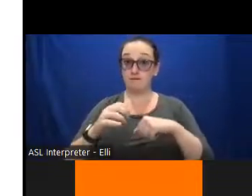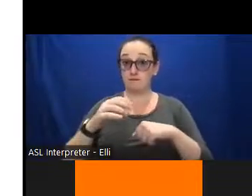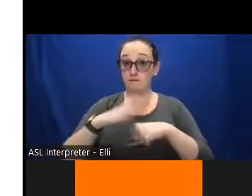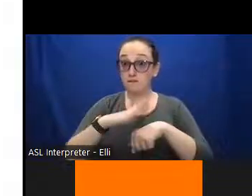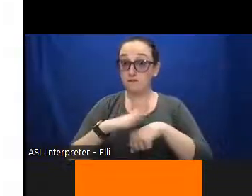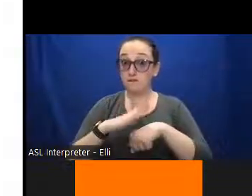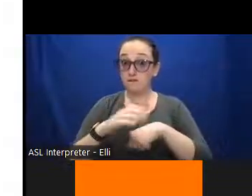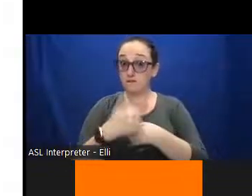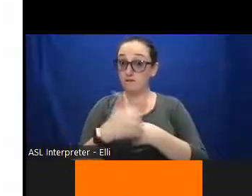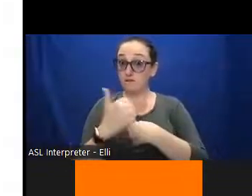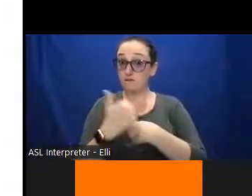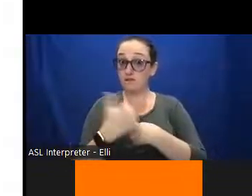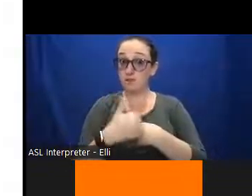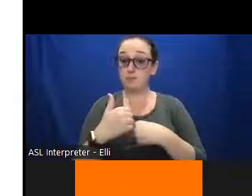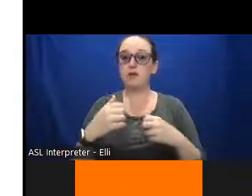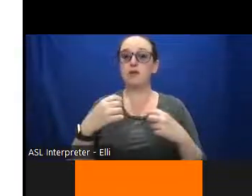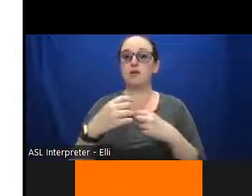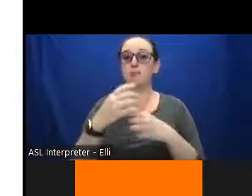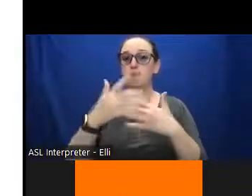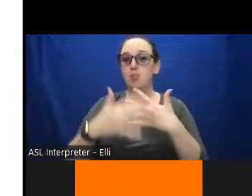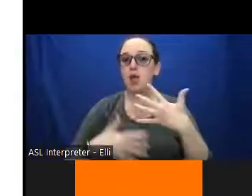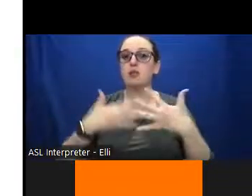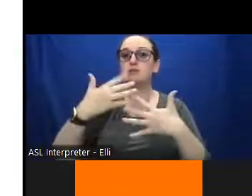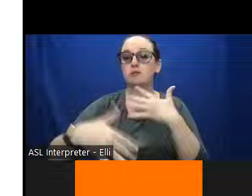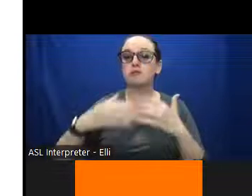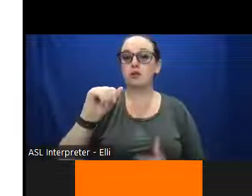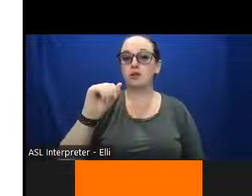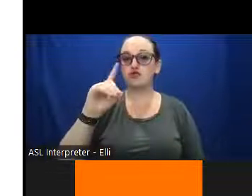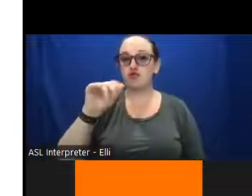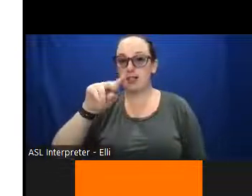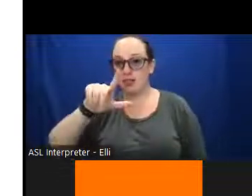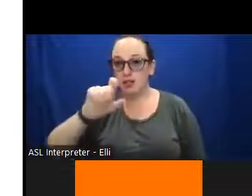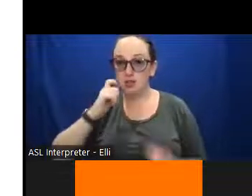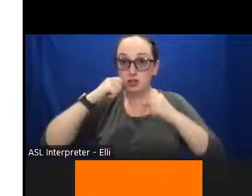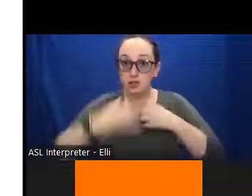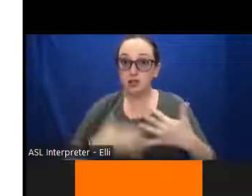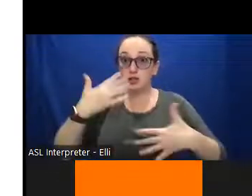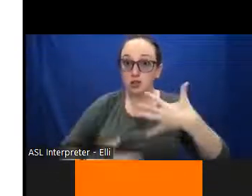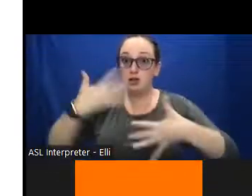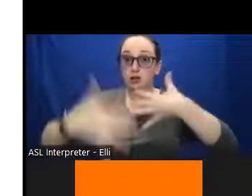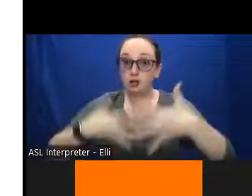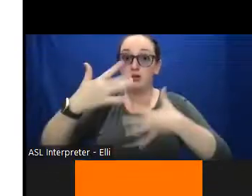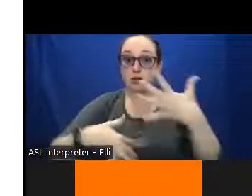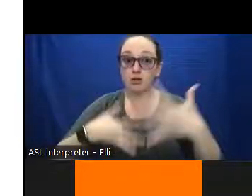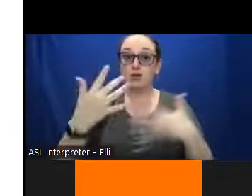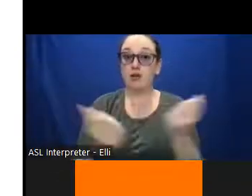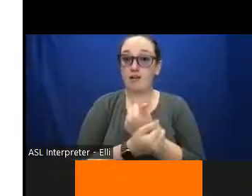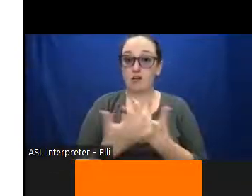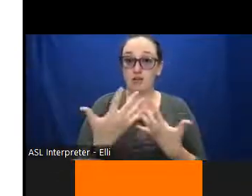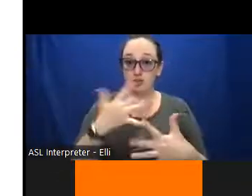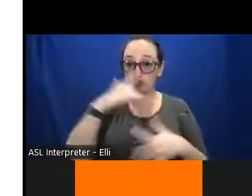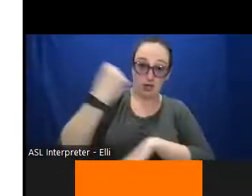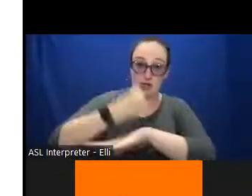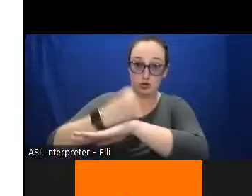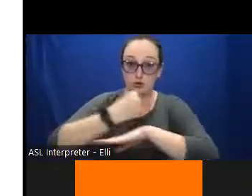and oxygen are diverted to muscles, adrenaline floods the body, and all systems that are not crucial to survival are switched off.